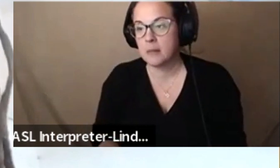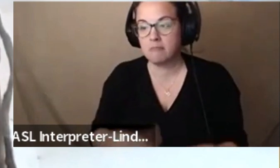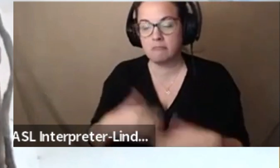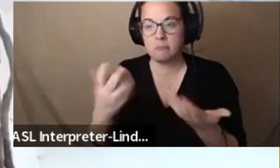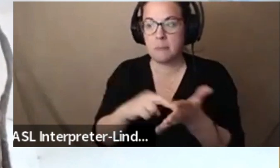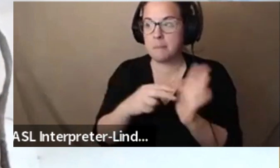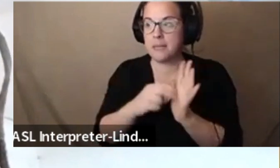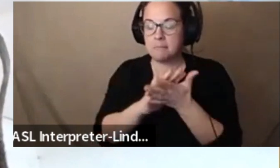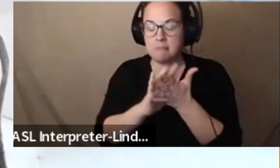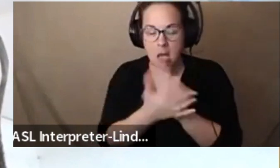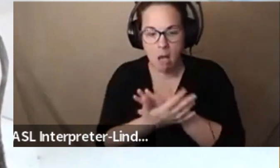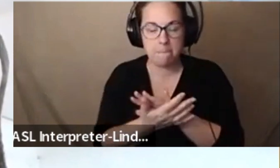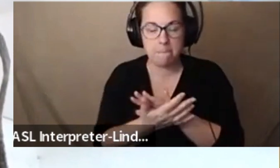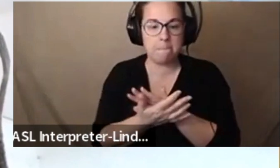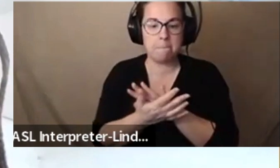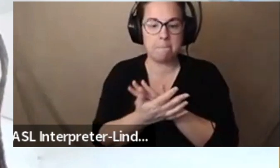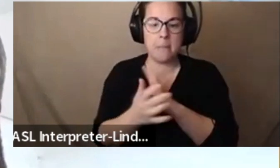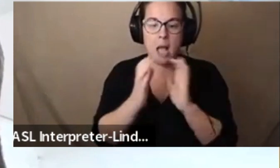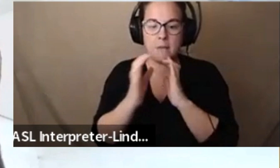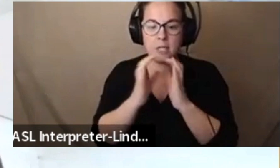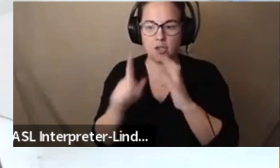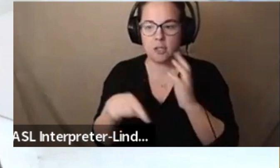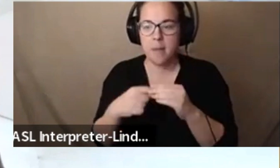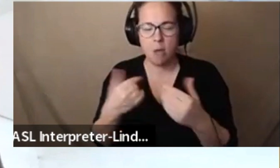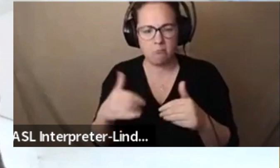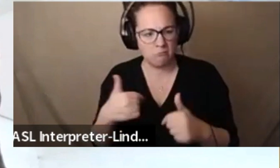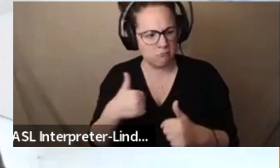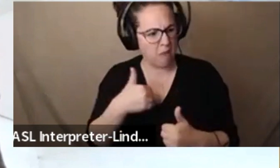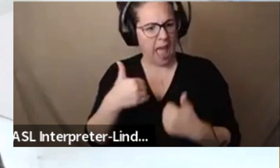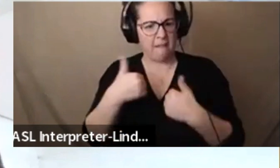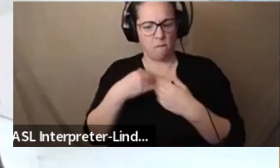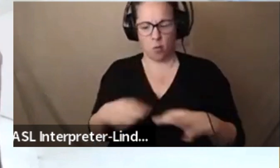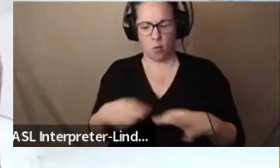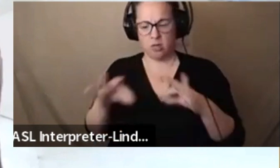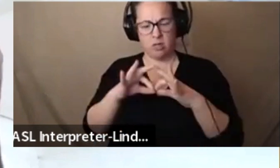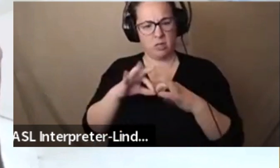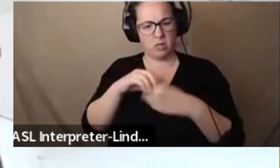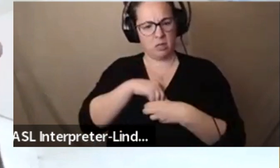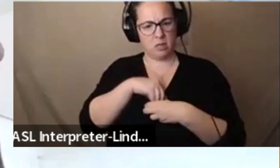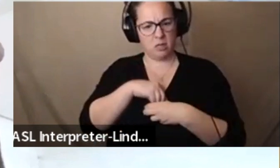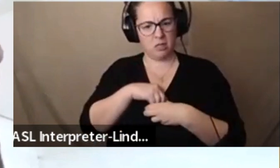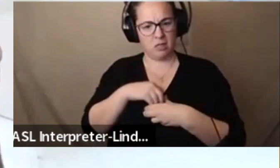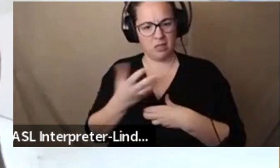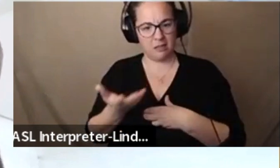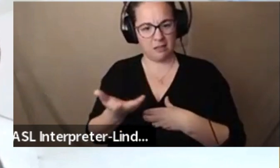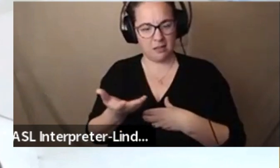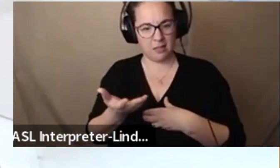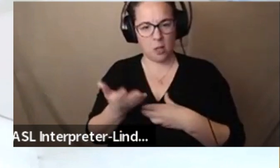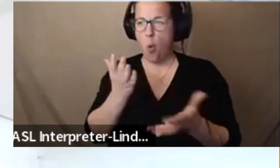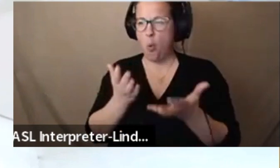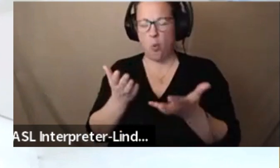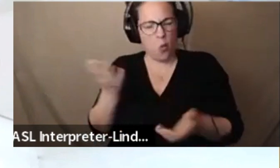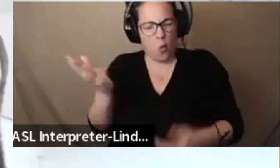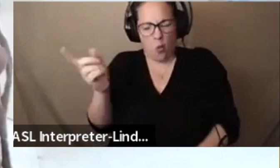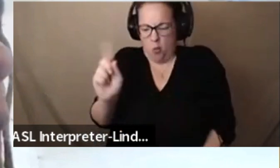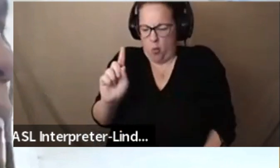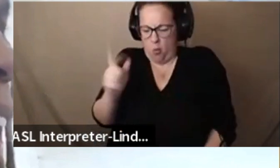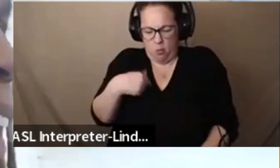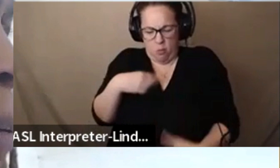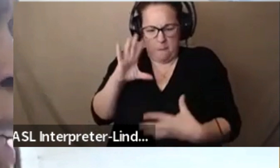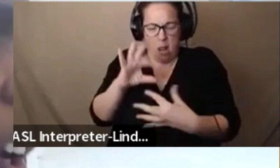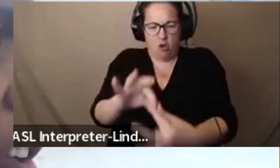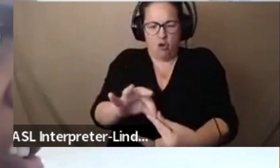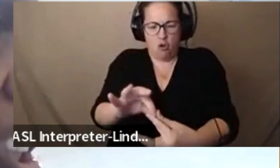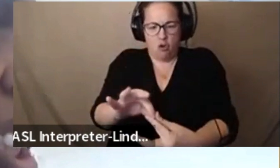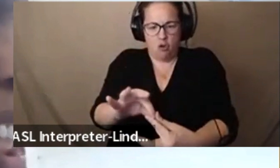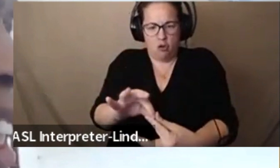immediately, it becomes a whole conversation about worthiness and where